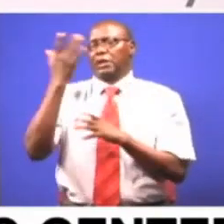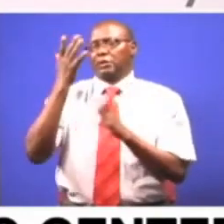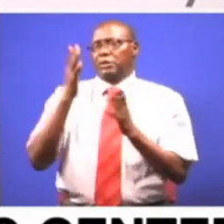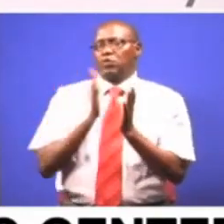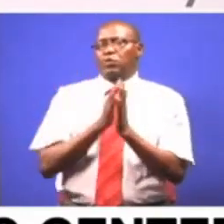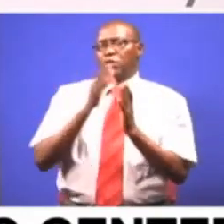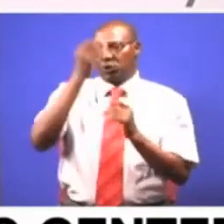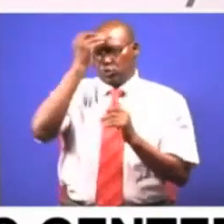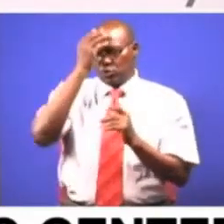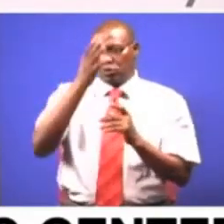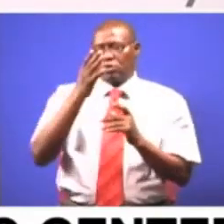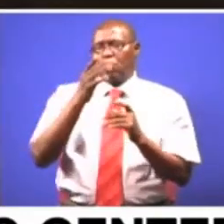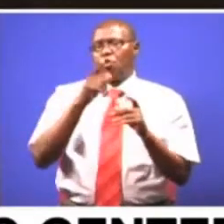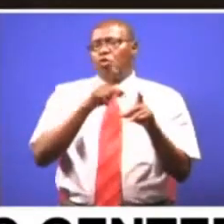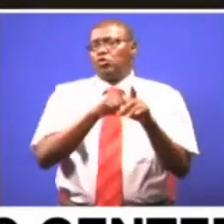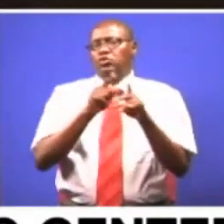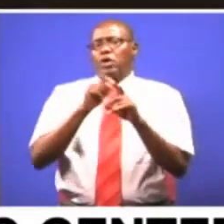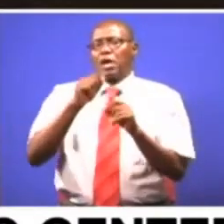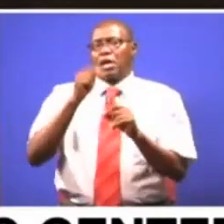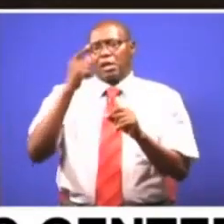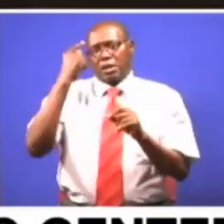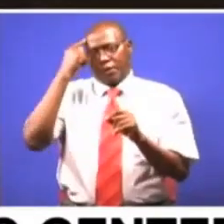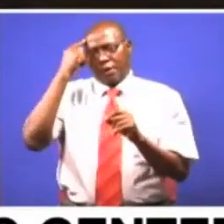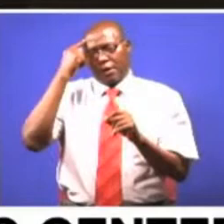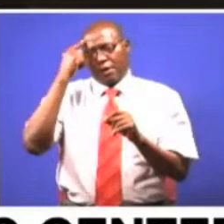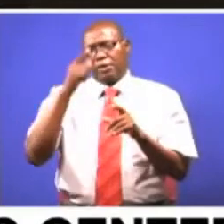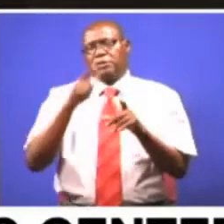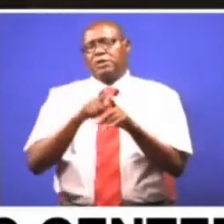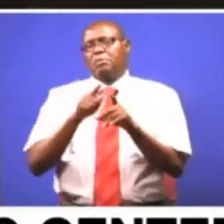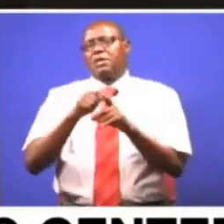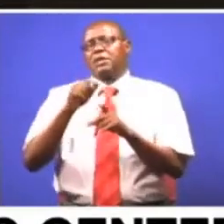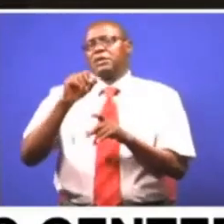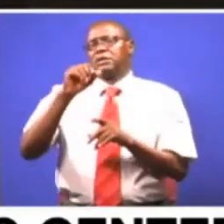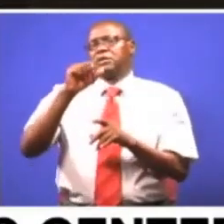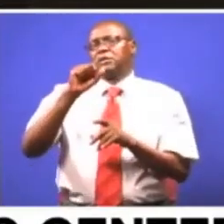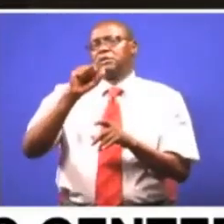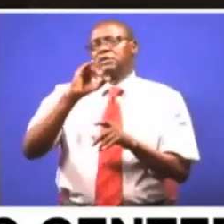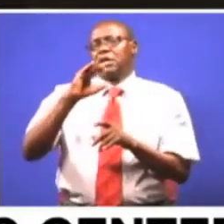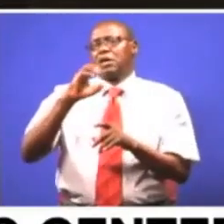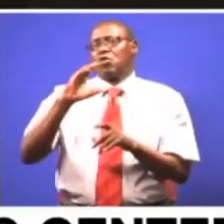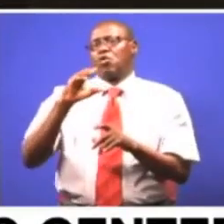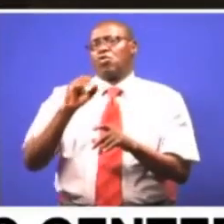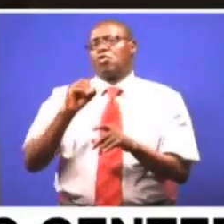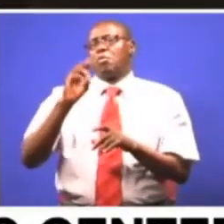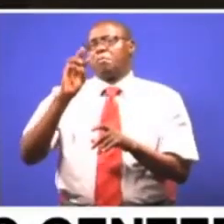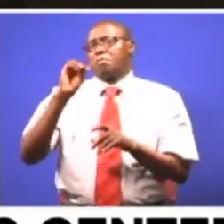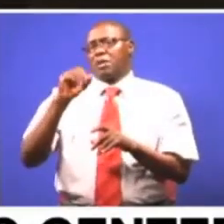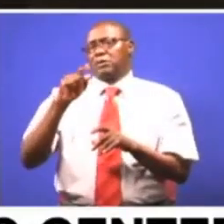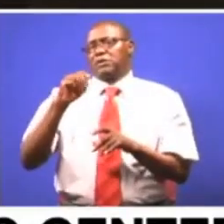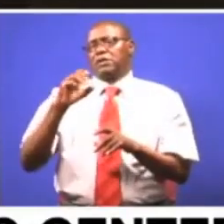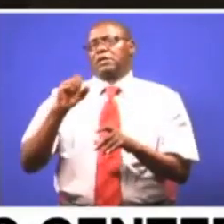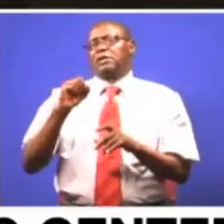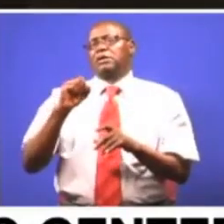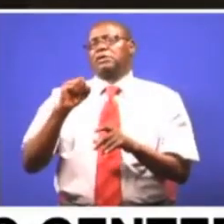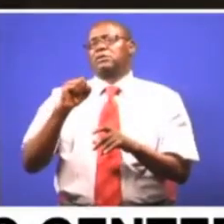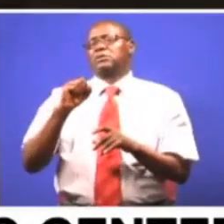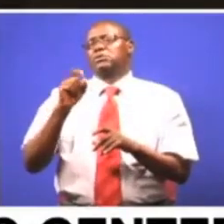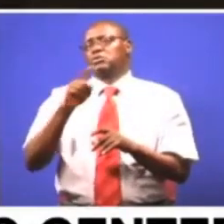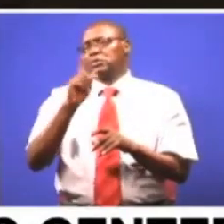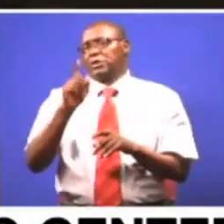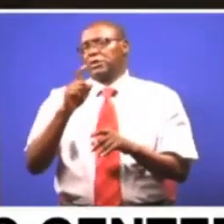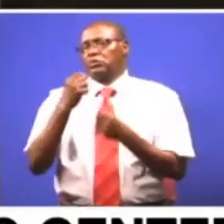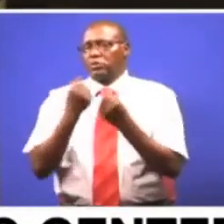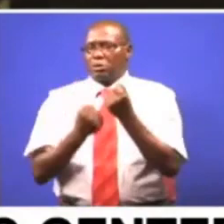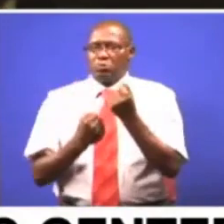also thought through how would we use psychometric testing to help, to sort out, to understand, to support what also goes